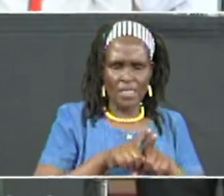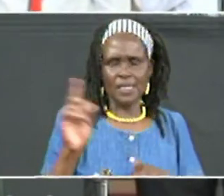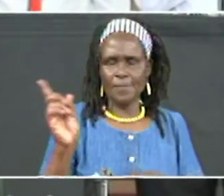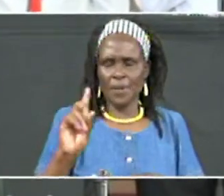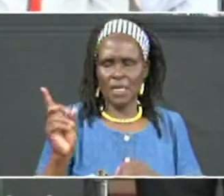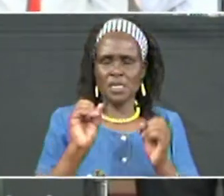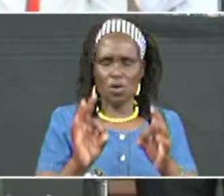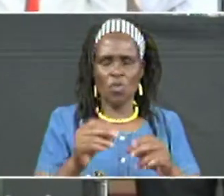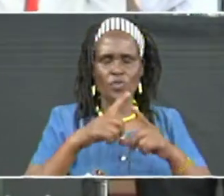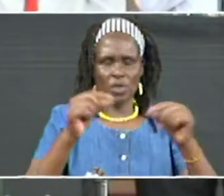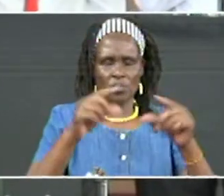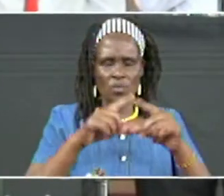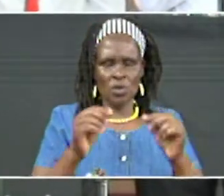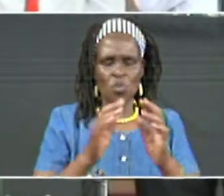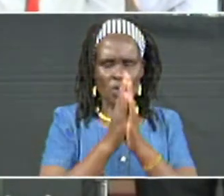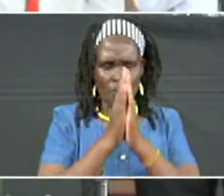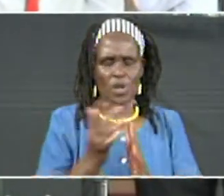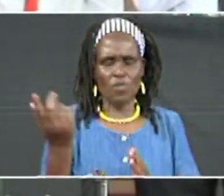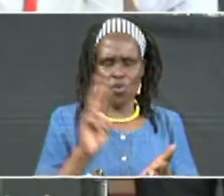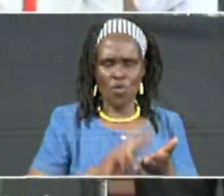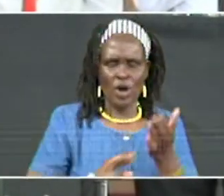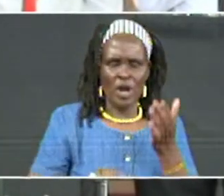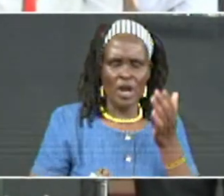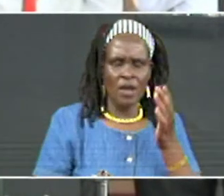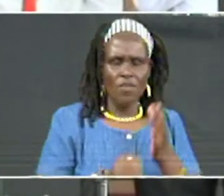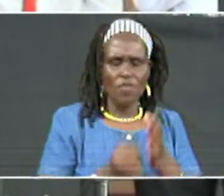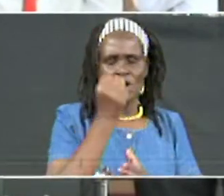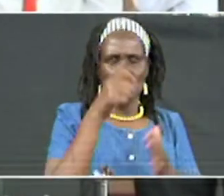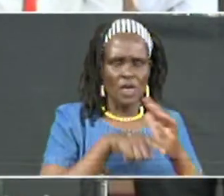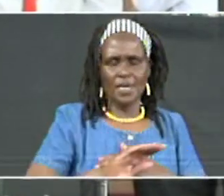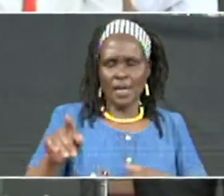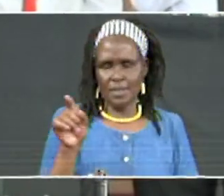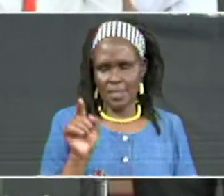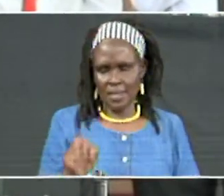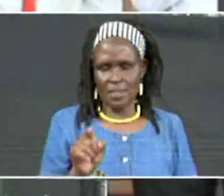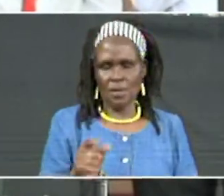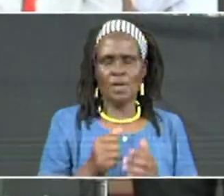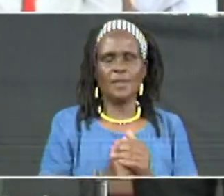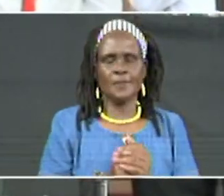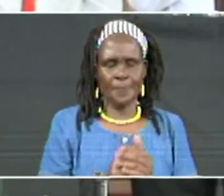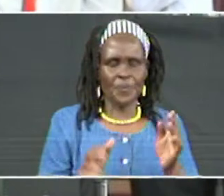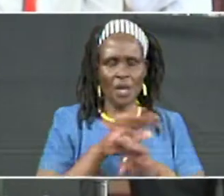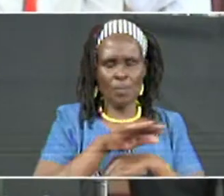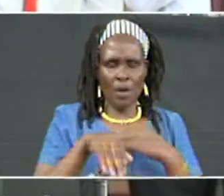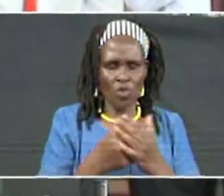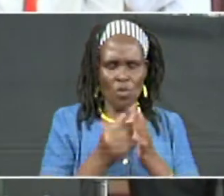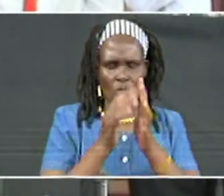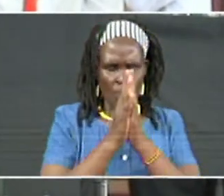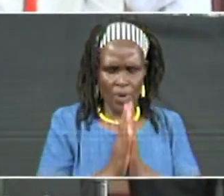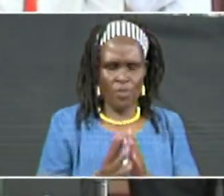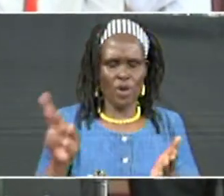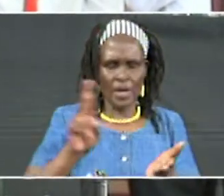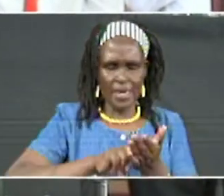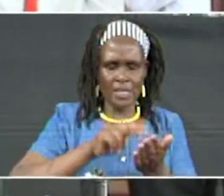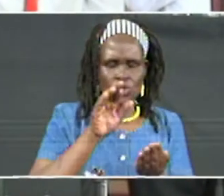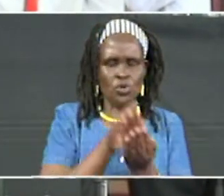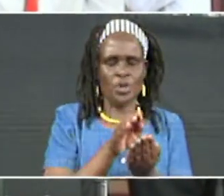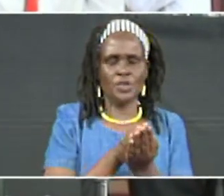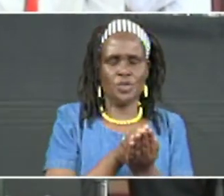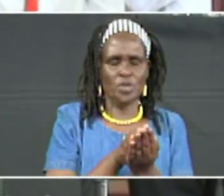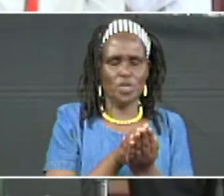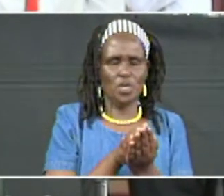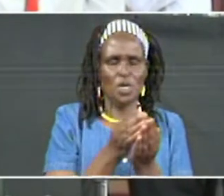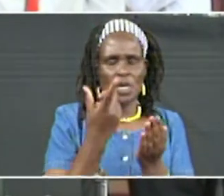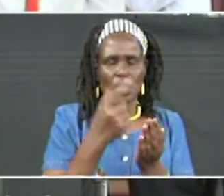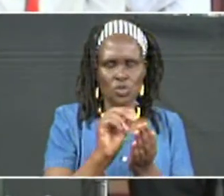We pray for revival in that land. And above all, we pray for the restoration to